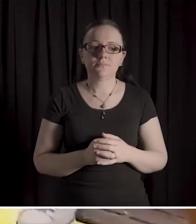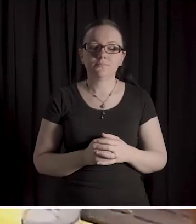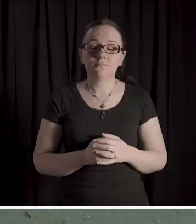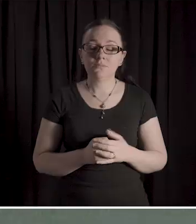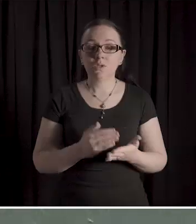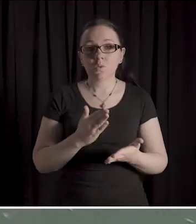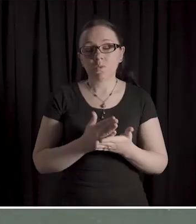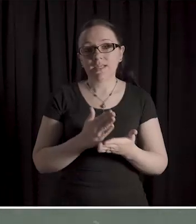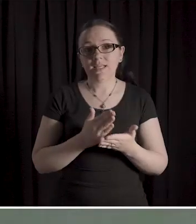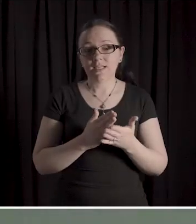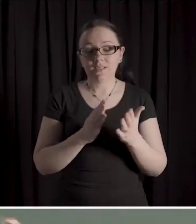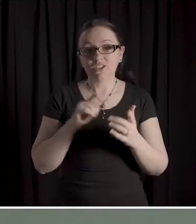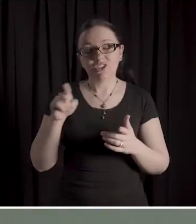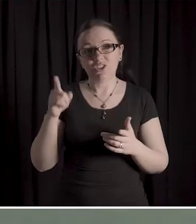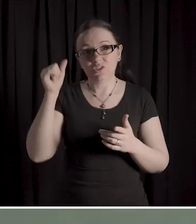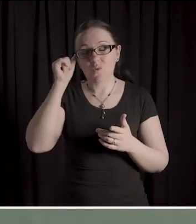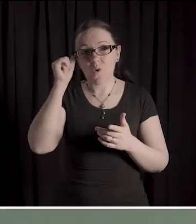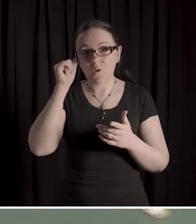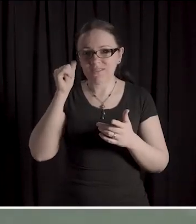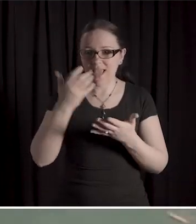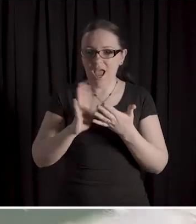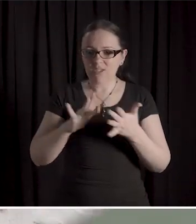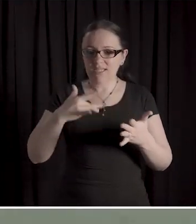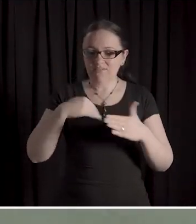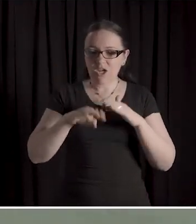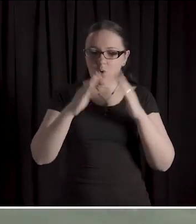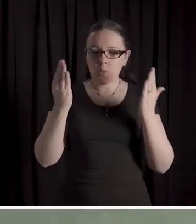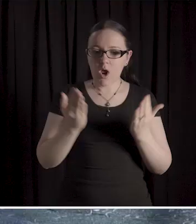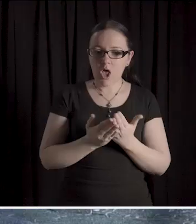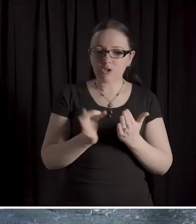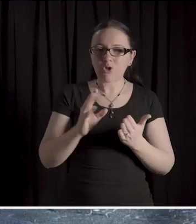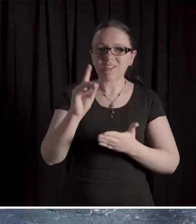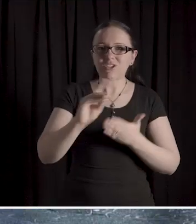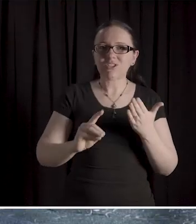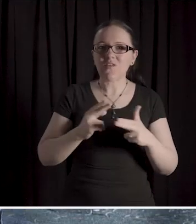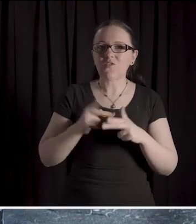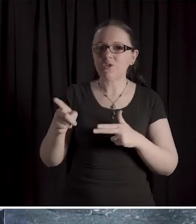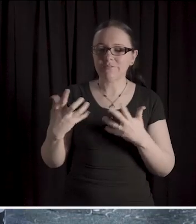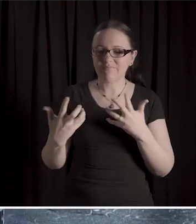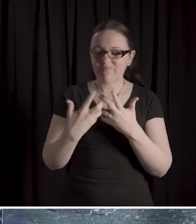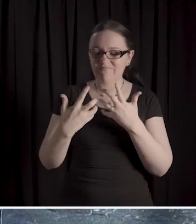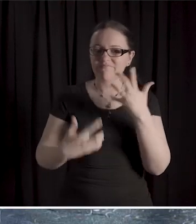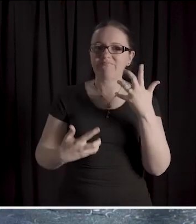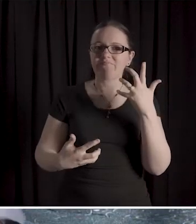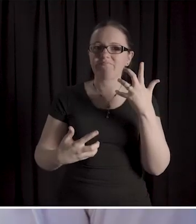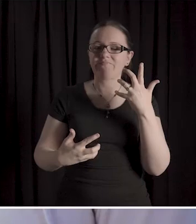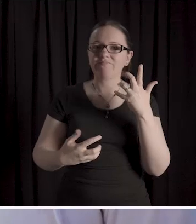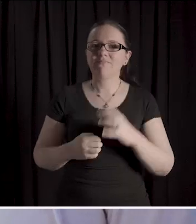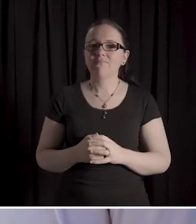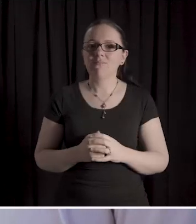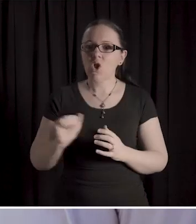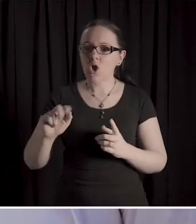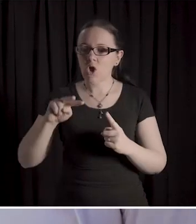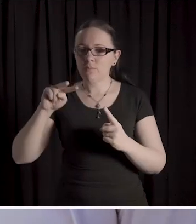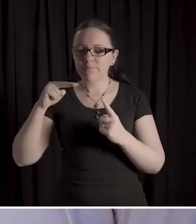in an environment that hasn't been designed for you or with you in mind. So that kind of perspective on